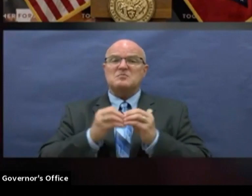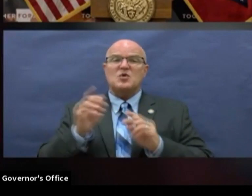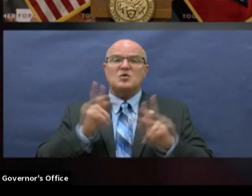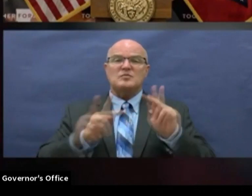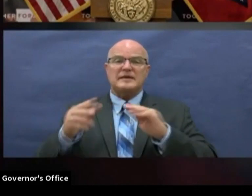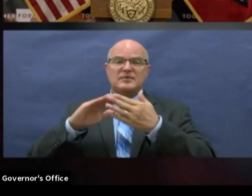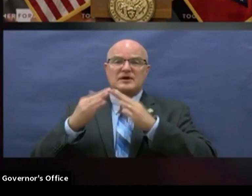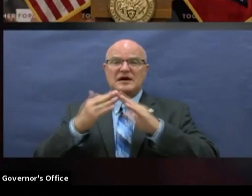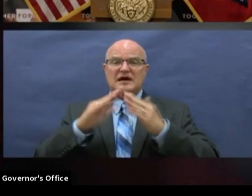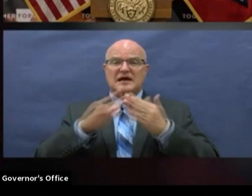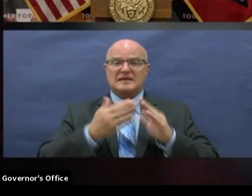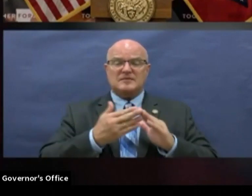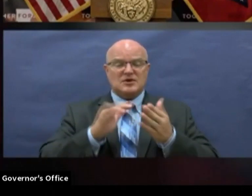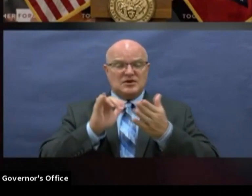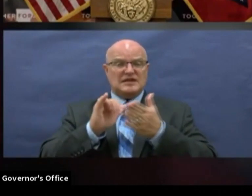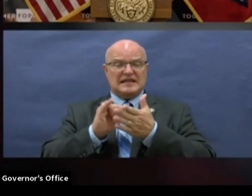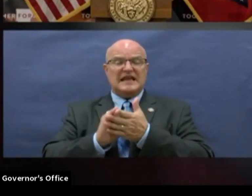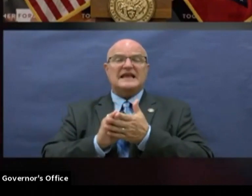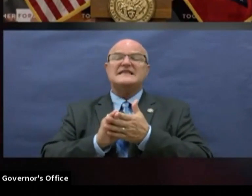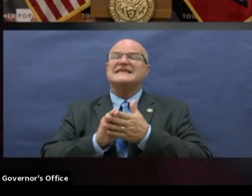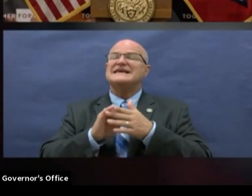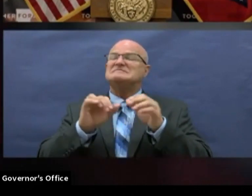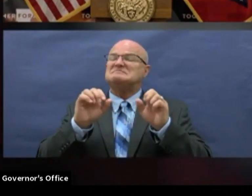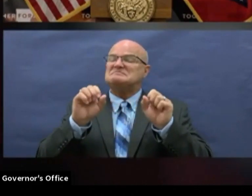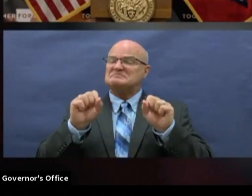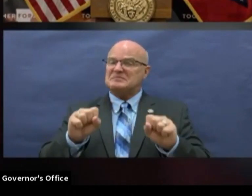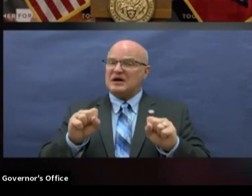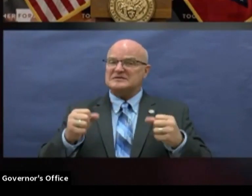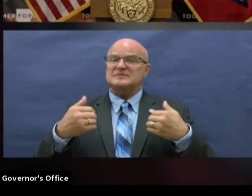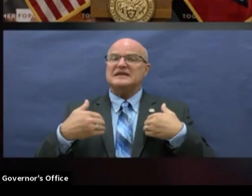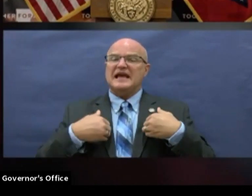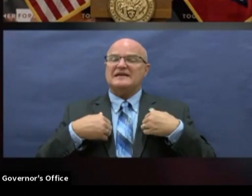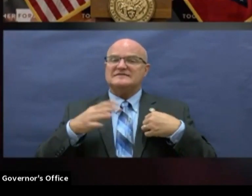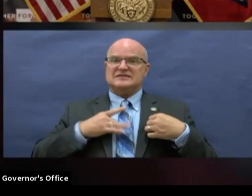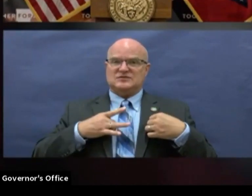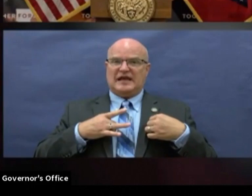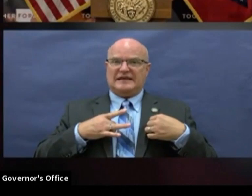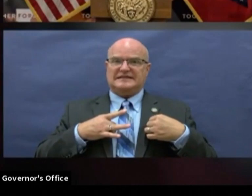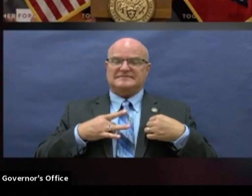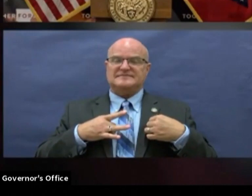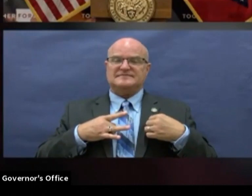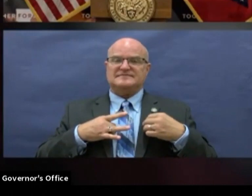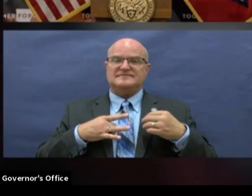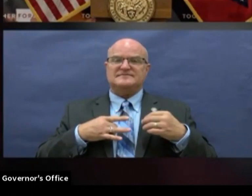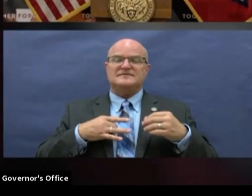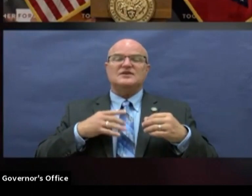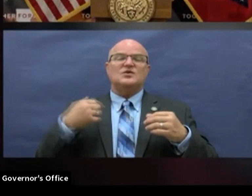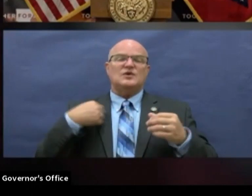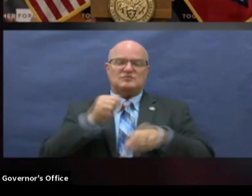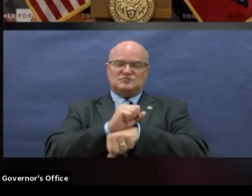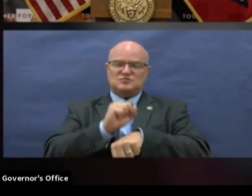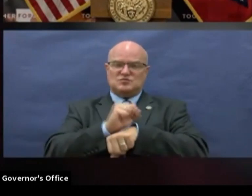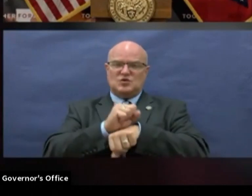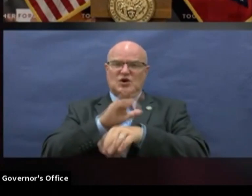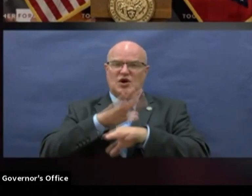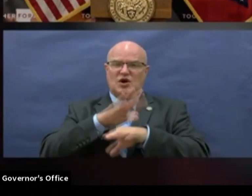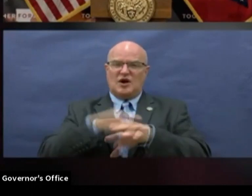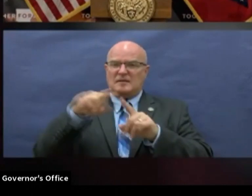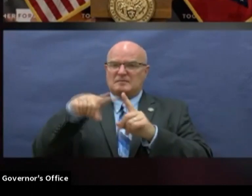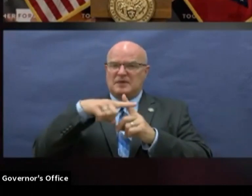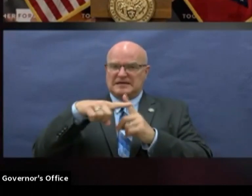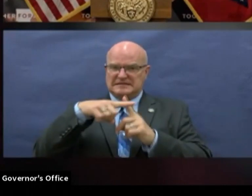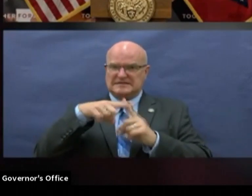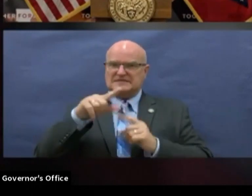in the community that might have contracted it. So we want to work on that positivity